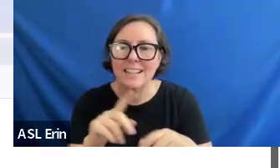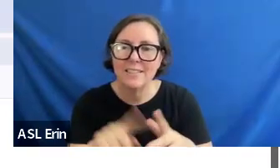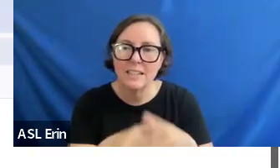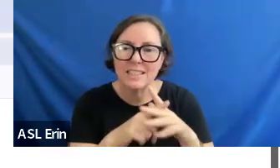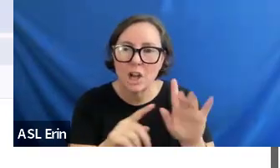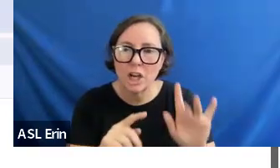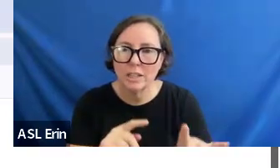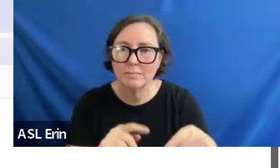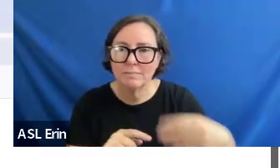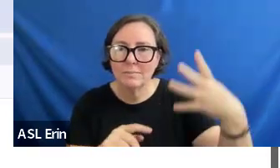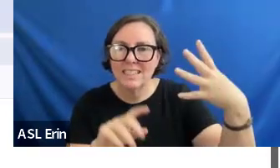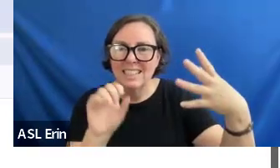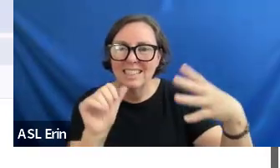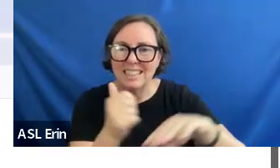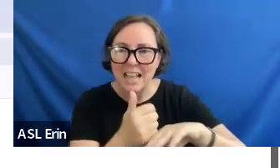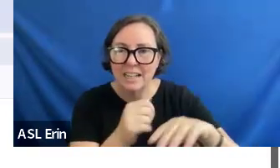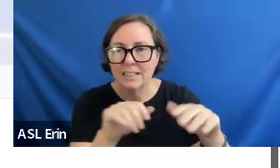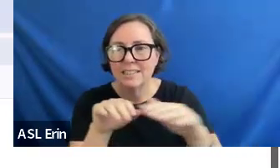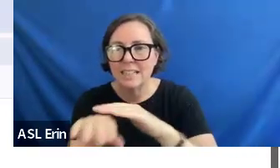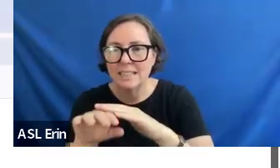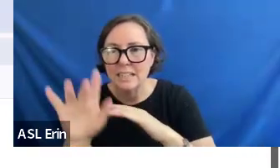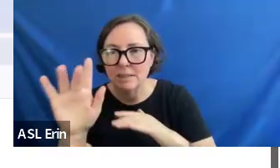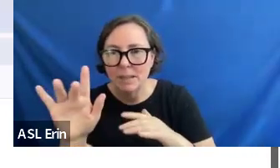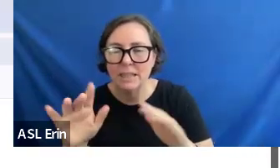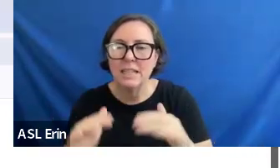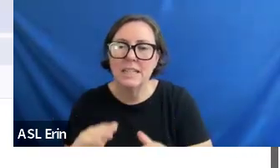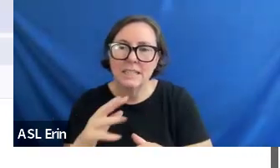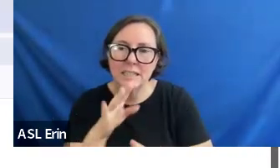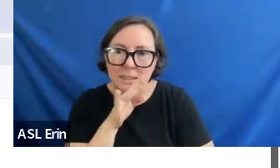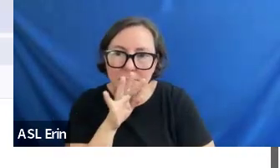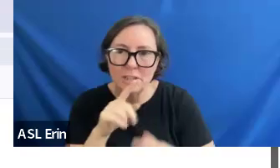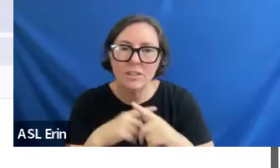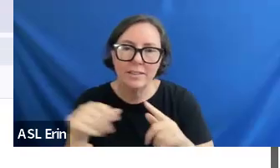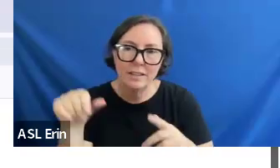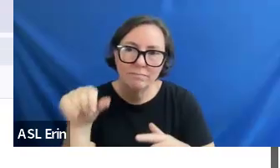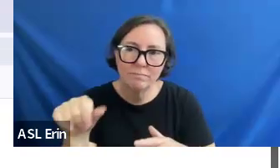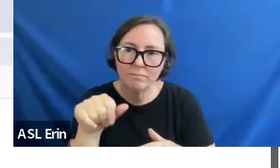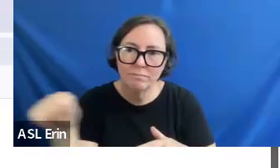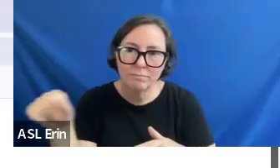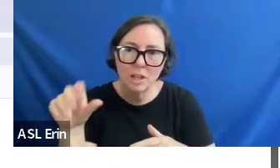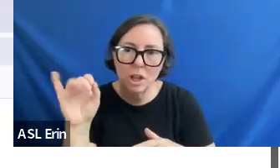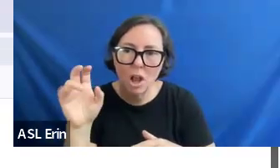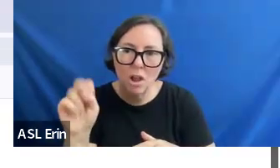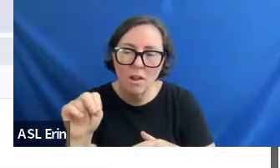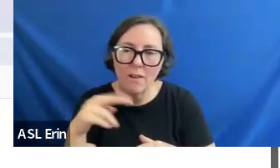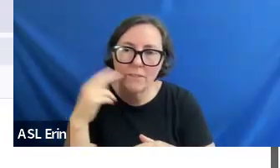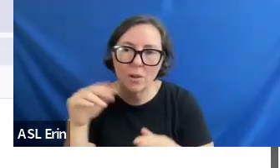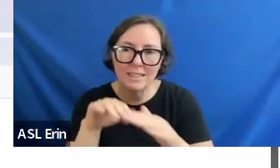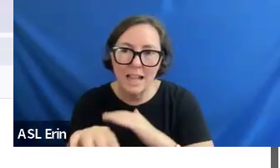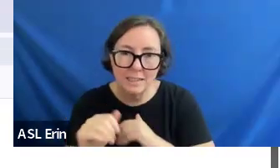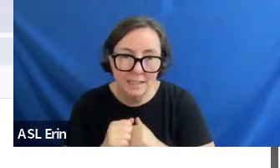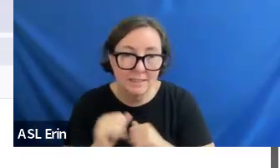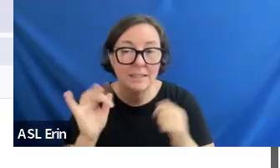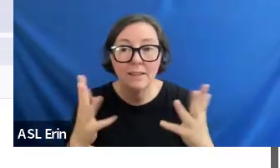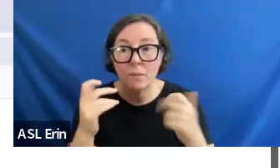select Settings, Accessibility, Speech, and then turn on voice access. If you want to automatically